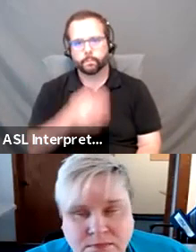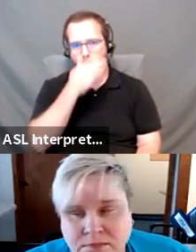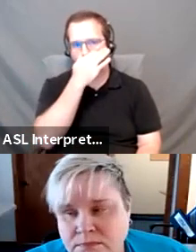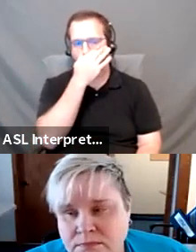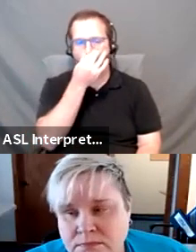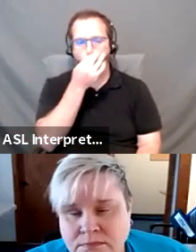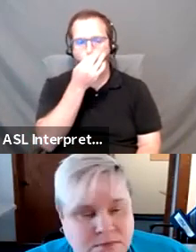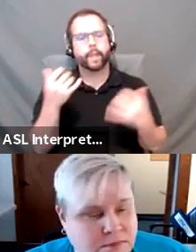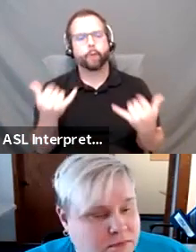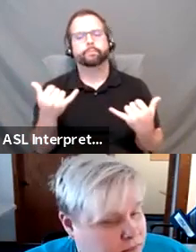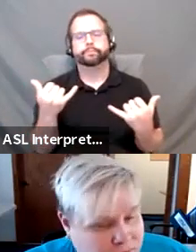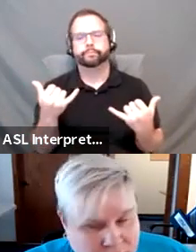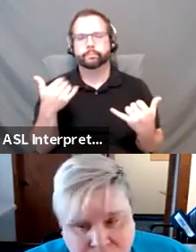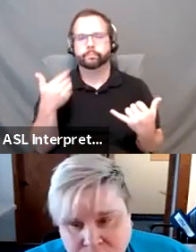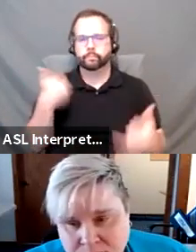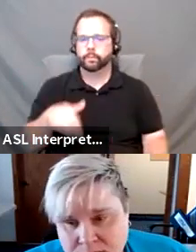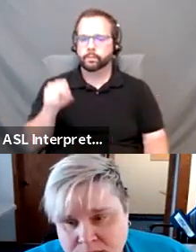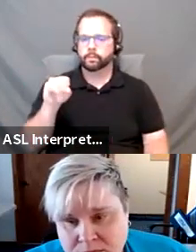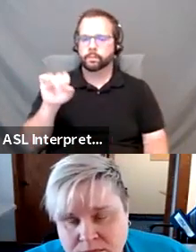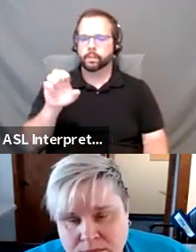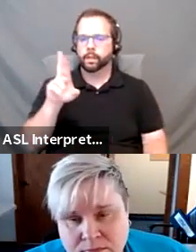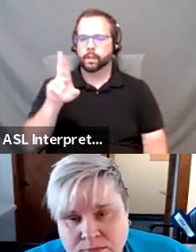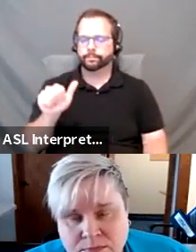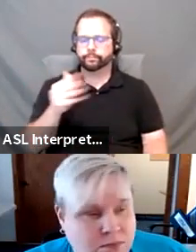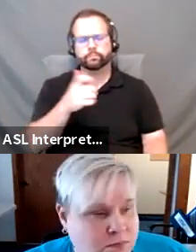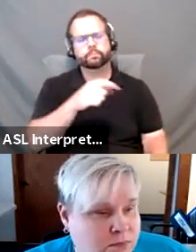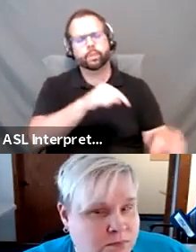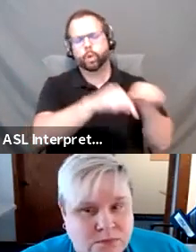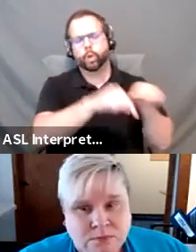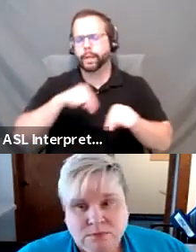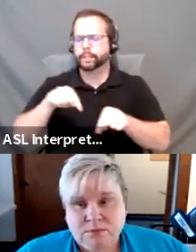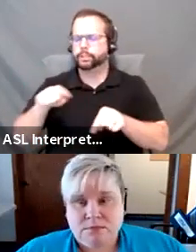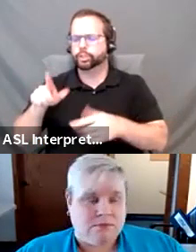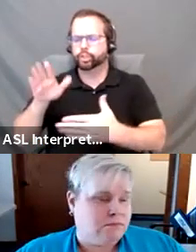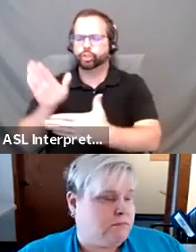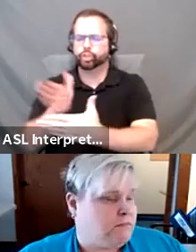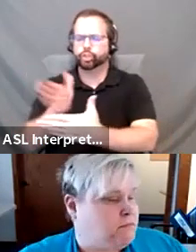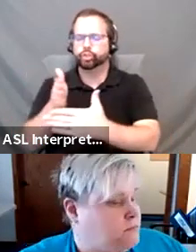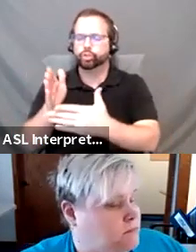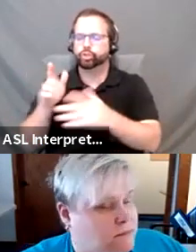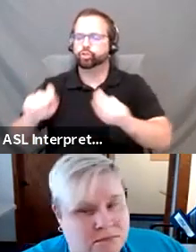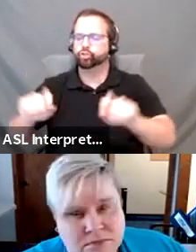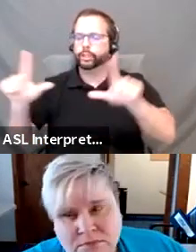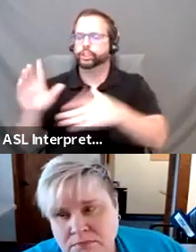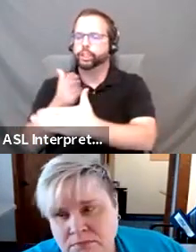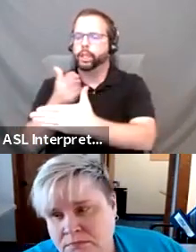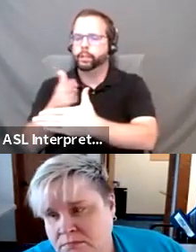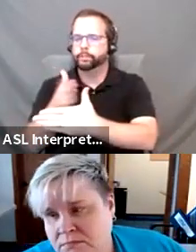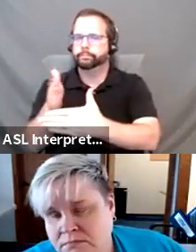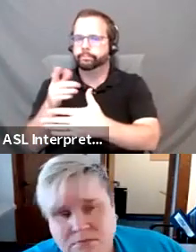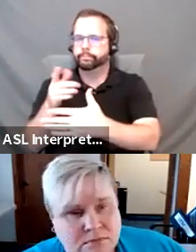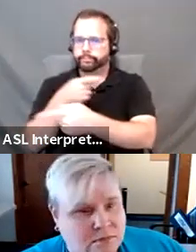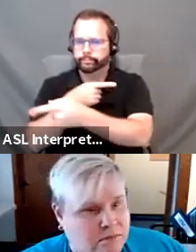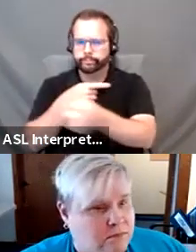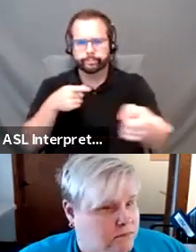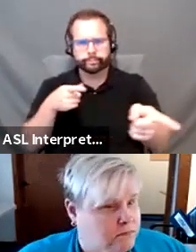back to the screen sharing. Did anybody else have? I actually want to specifically ask, has anybody else